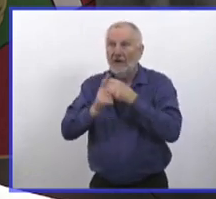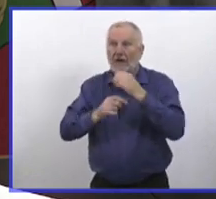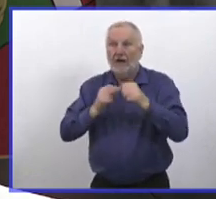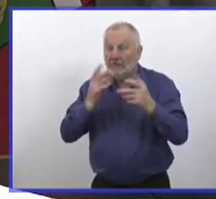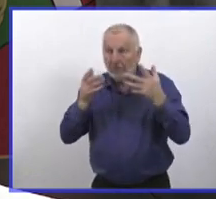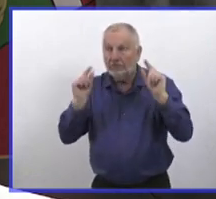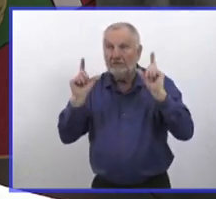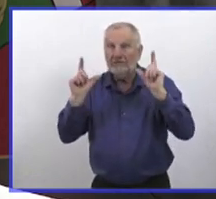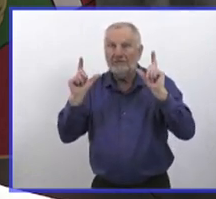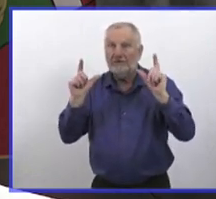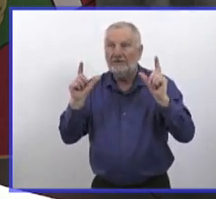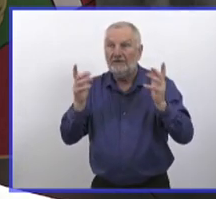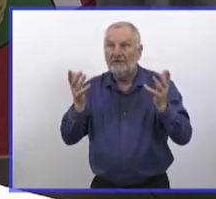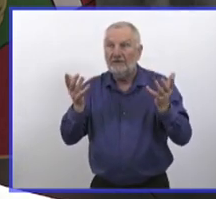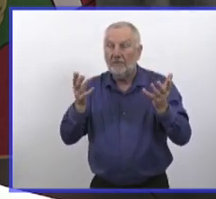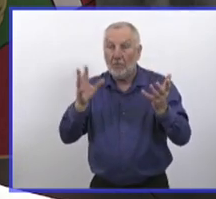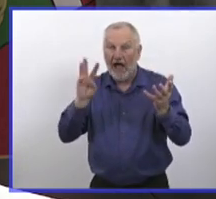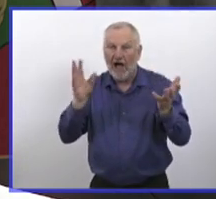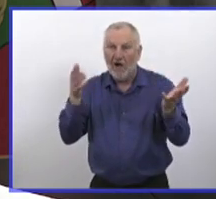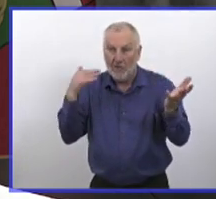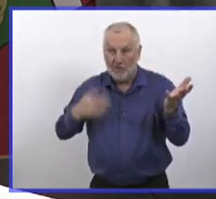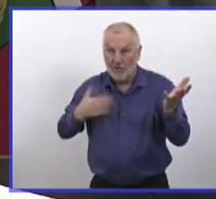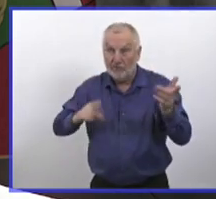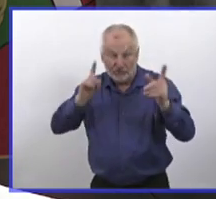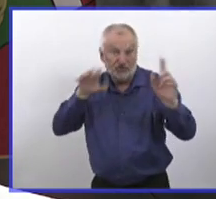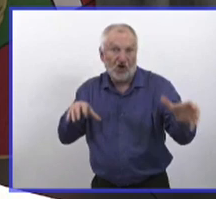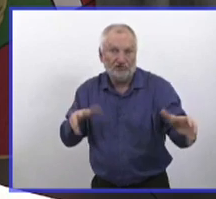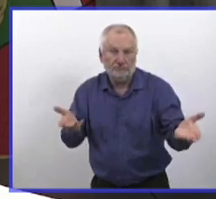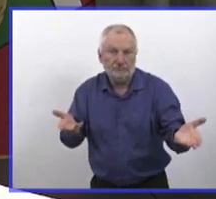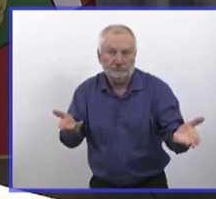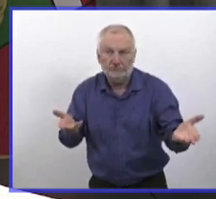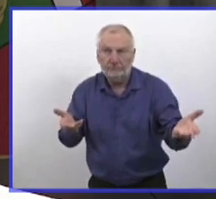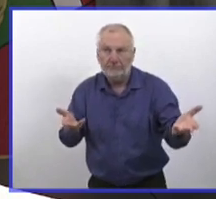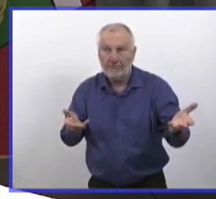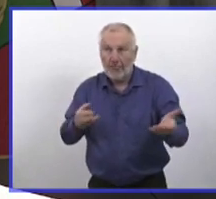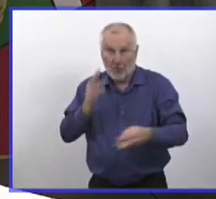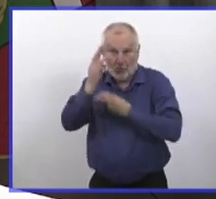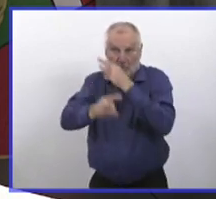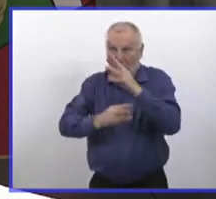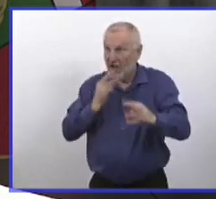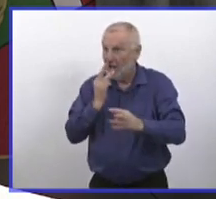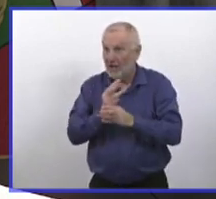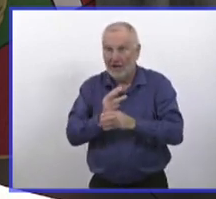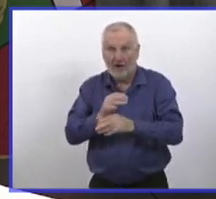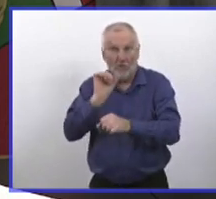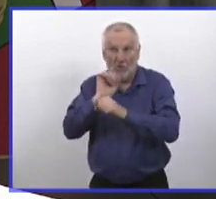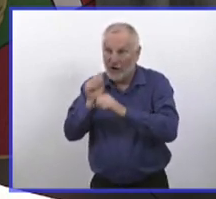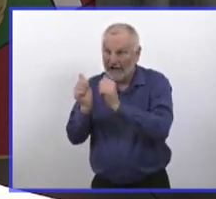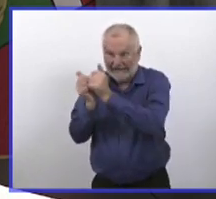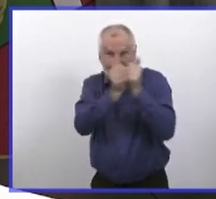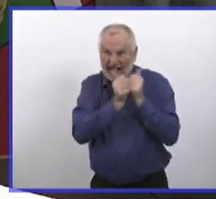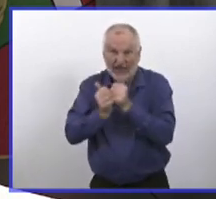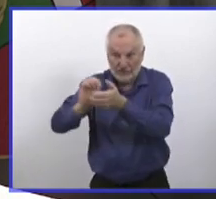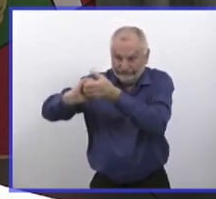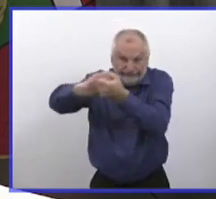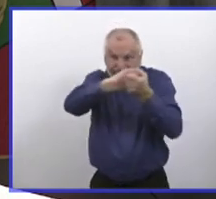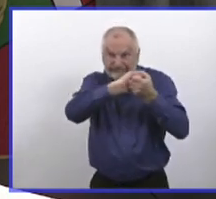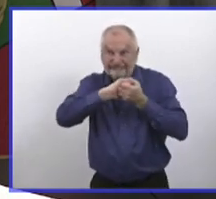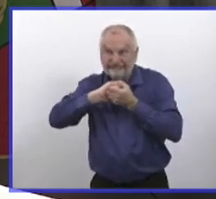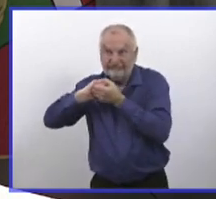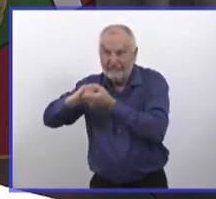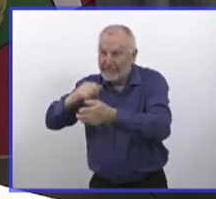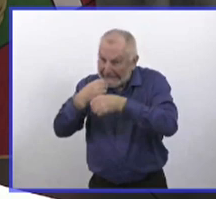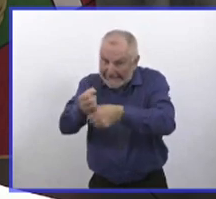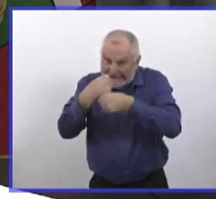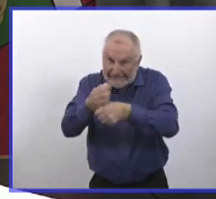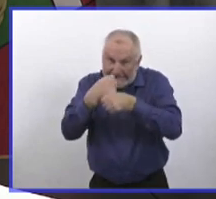vaccines became available. We've never seen the whole world come together to work so efficiently at